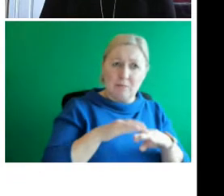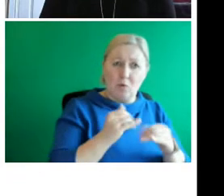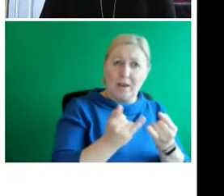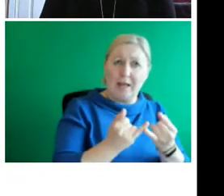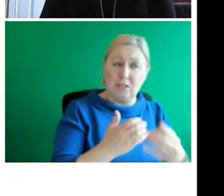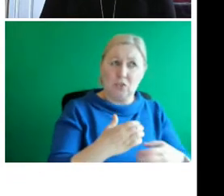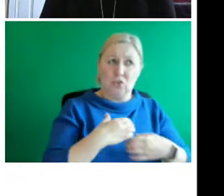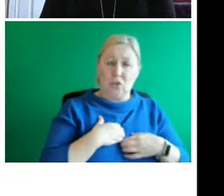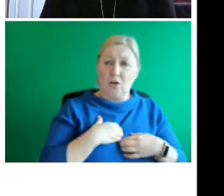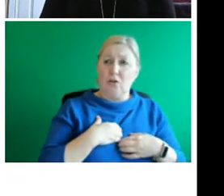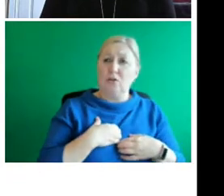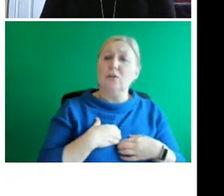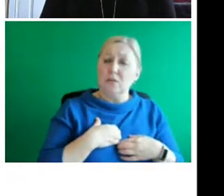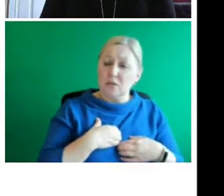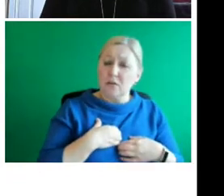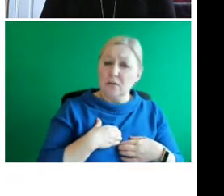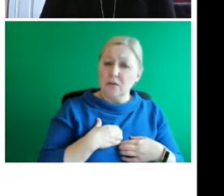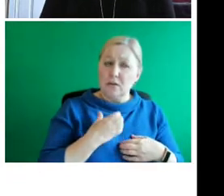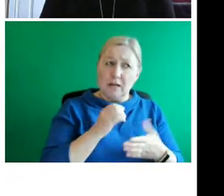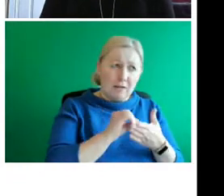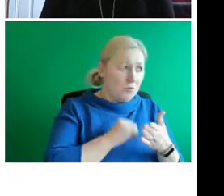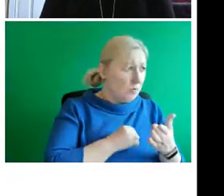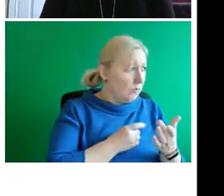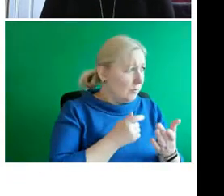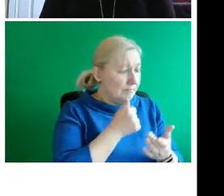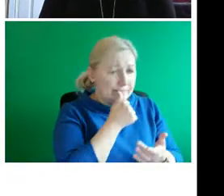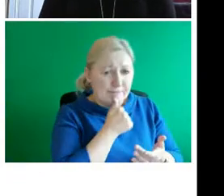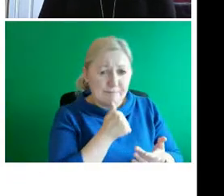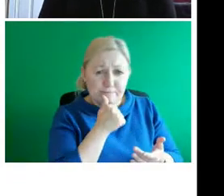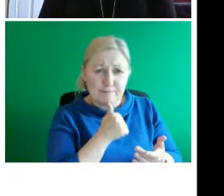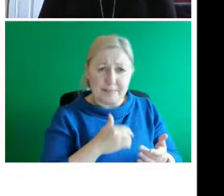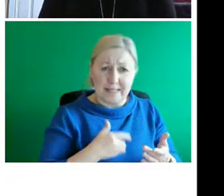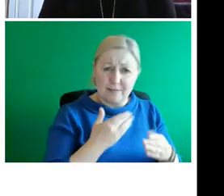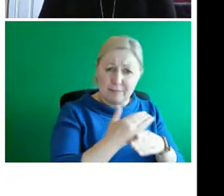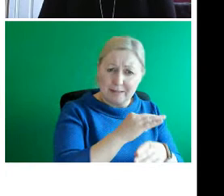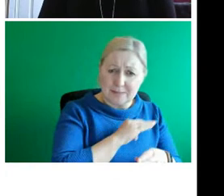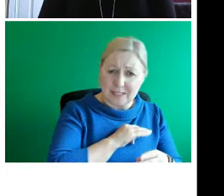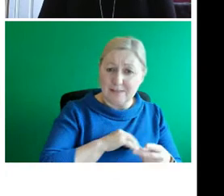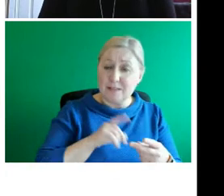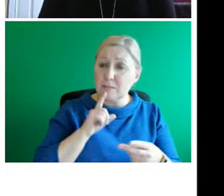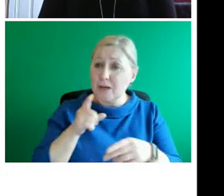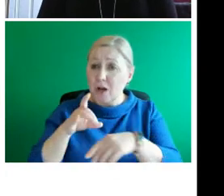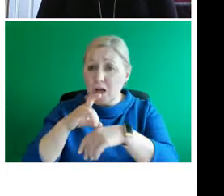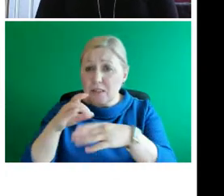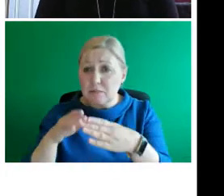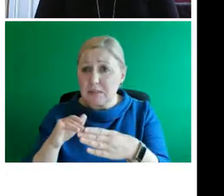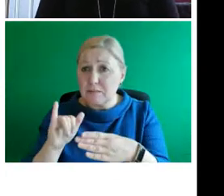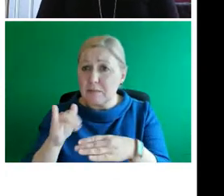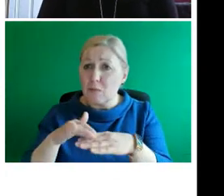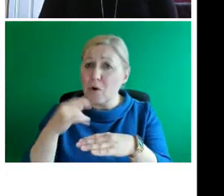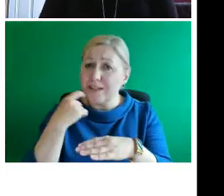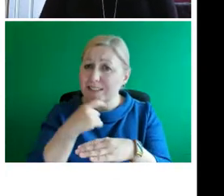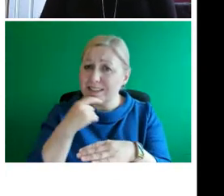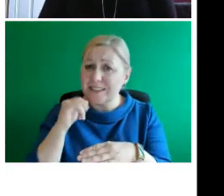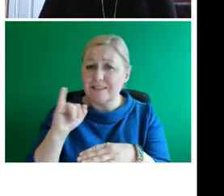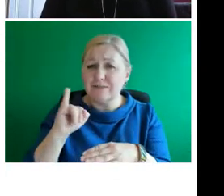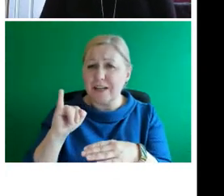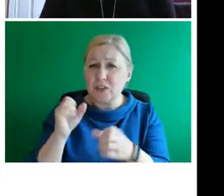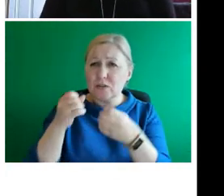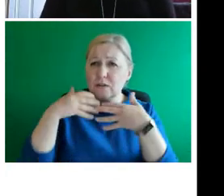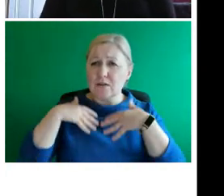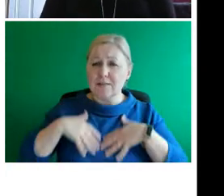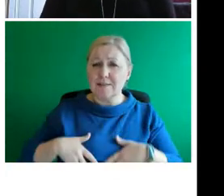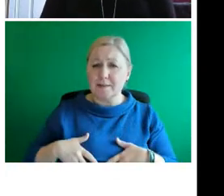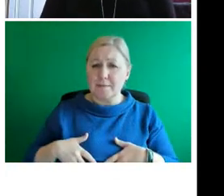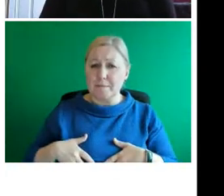up infections in an inpatient setting, or they could have a fall. A much higher proportion of our community work then is conducted via